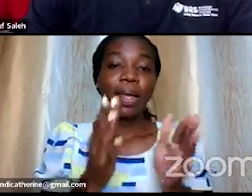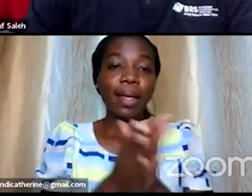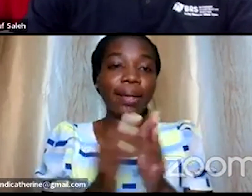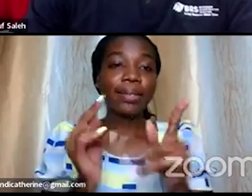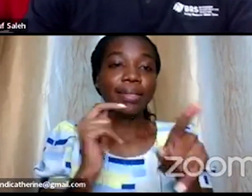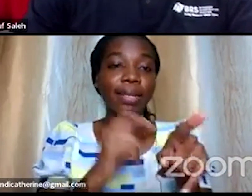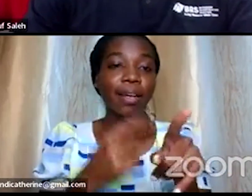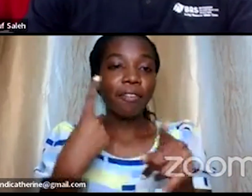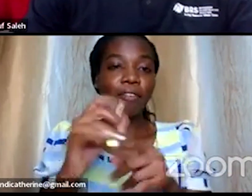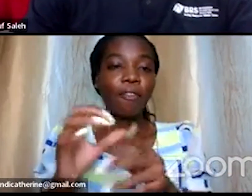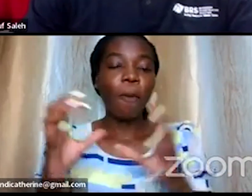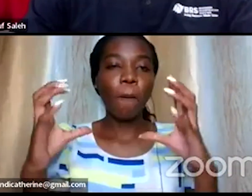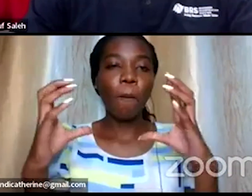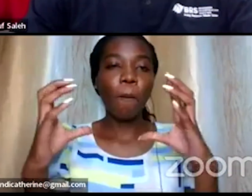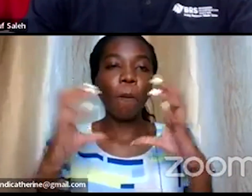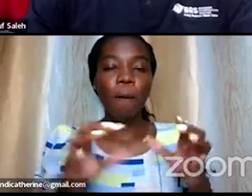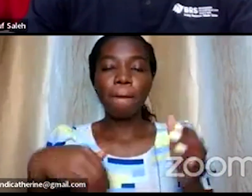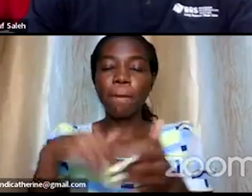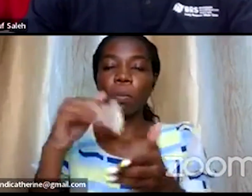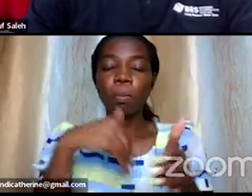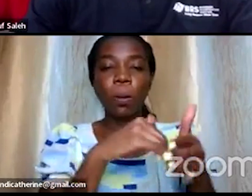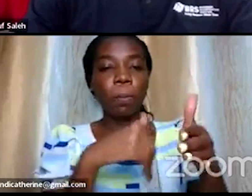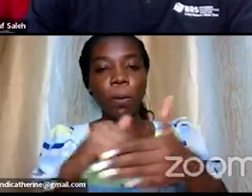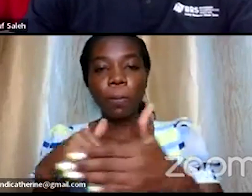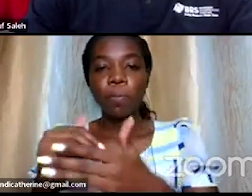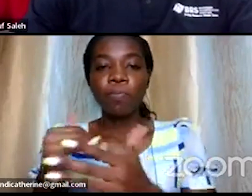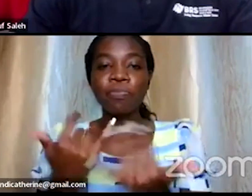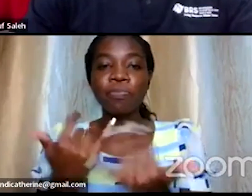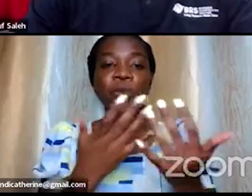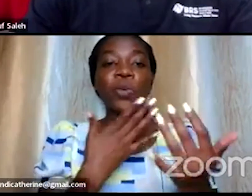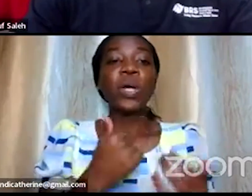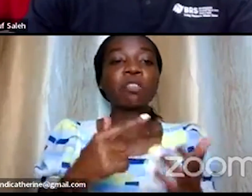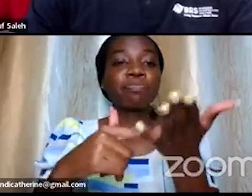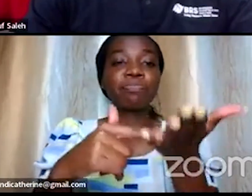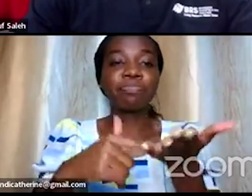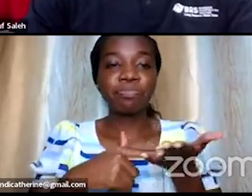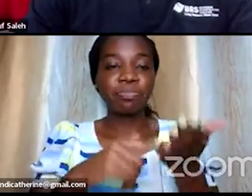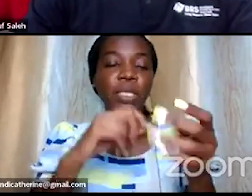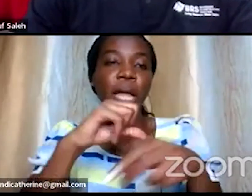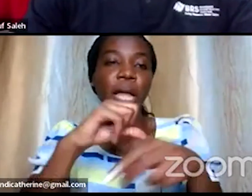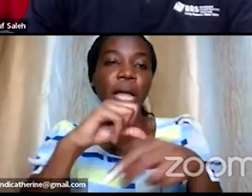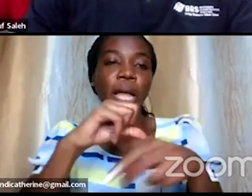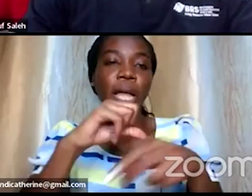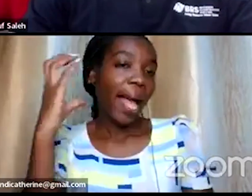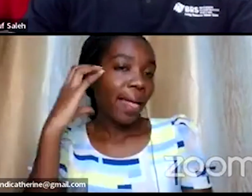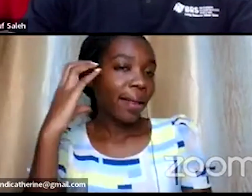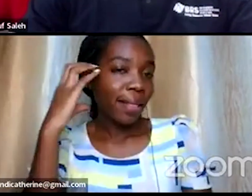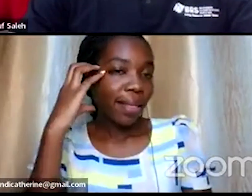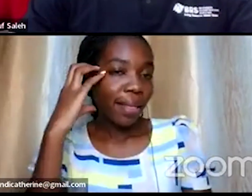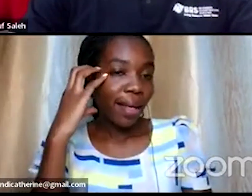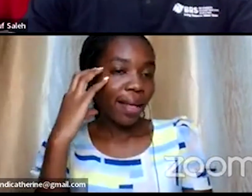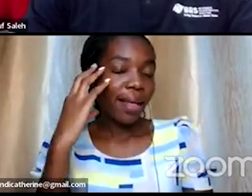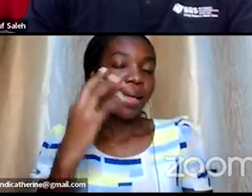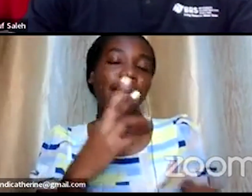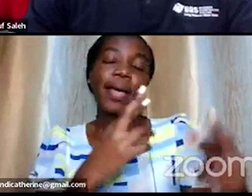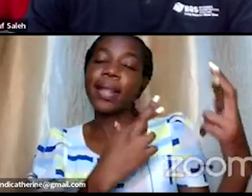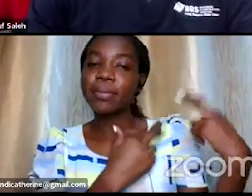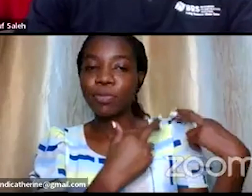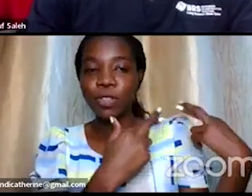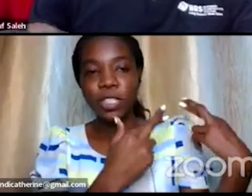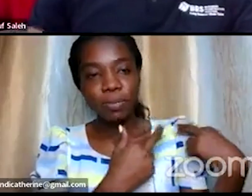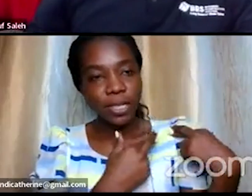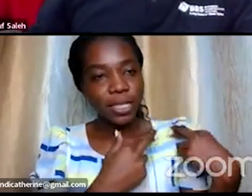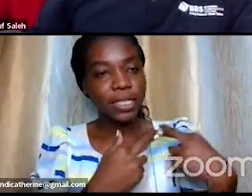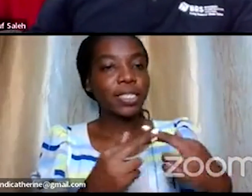ball rolling. We want to have a discussion on your career, your responsibility, your career,